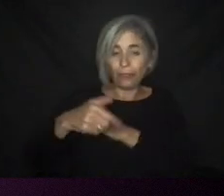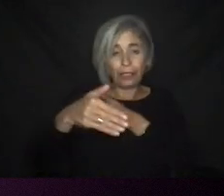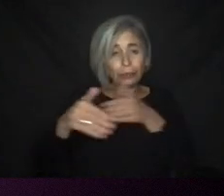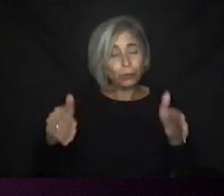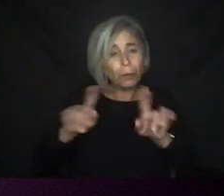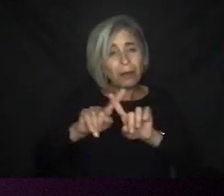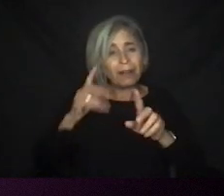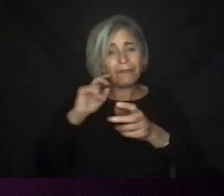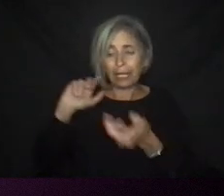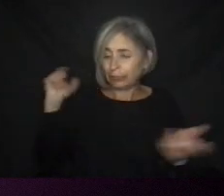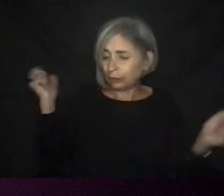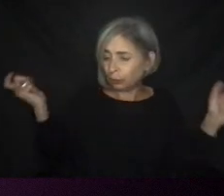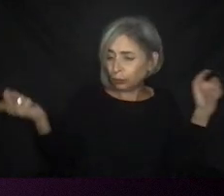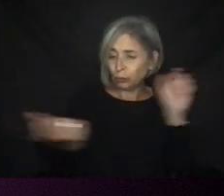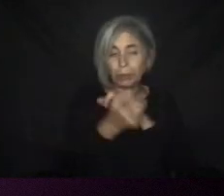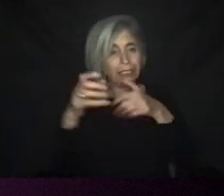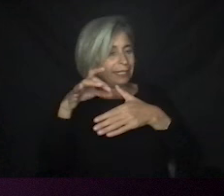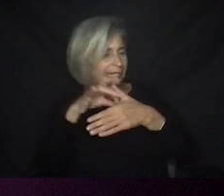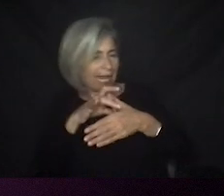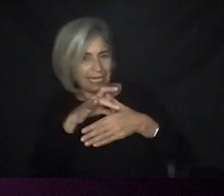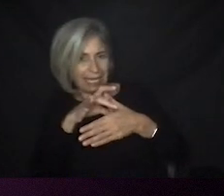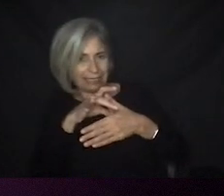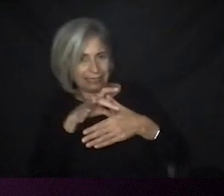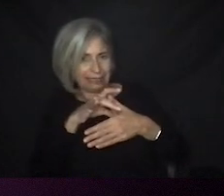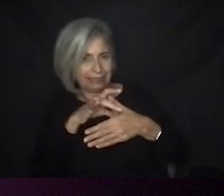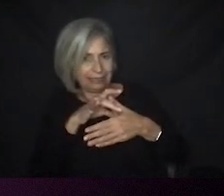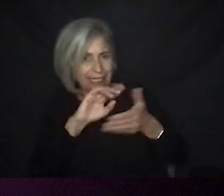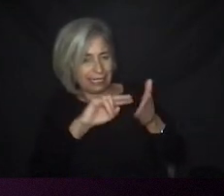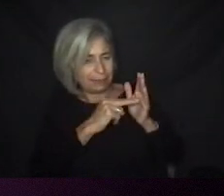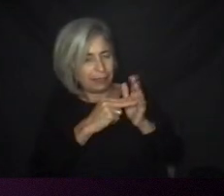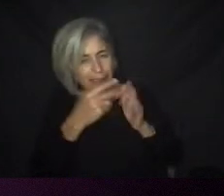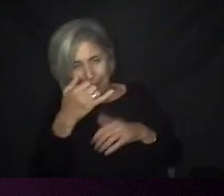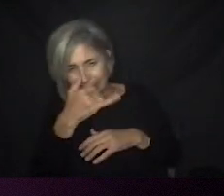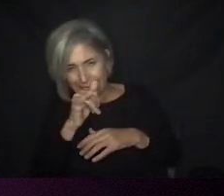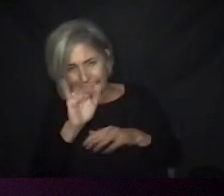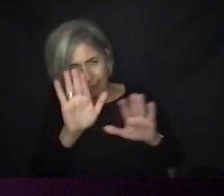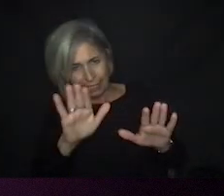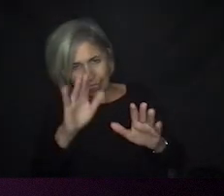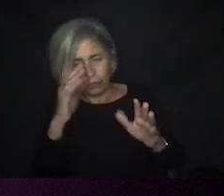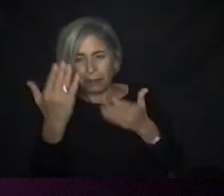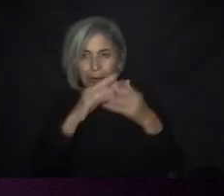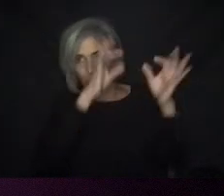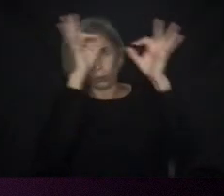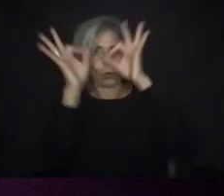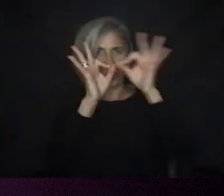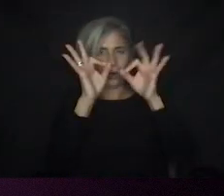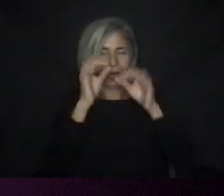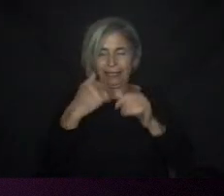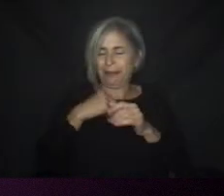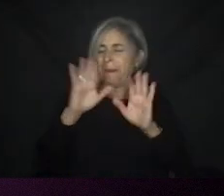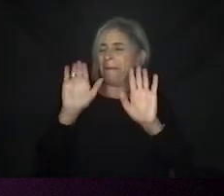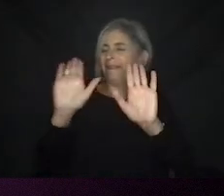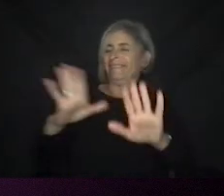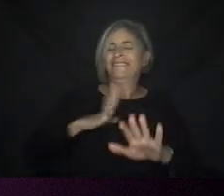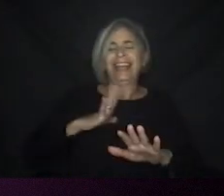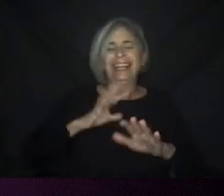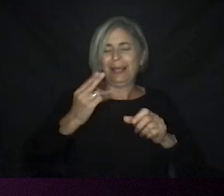if I switch the context? I'm going to switch the context. It's meant to be a little silly, and you're going to roll your eyes at me. That's okay. I'm used